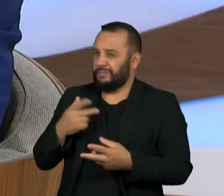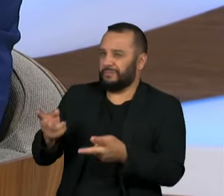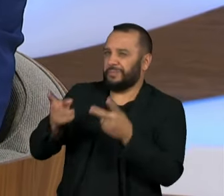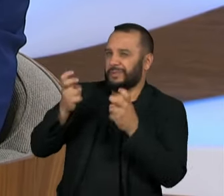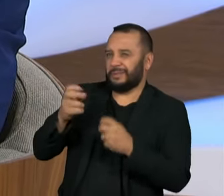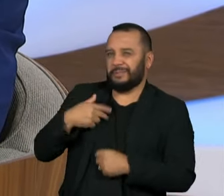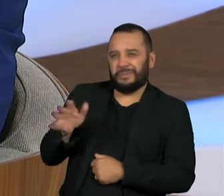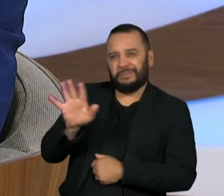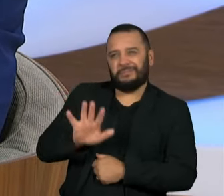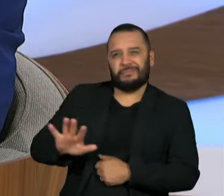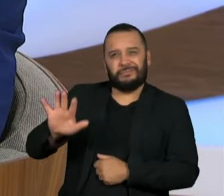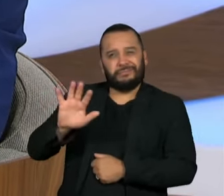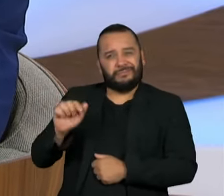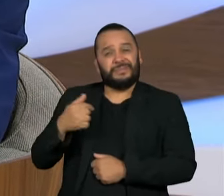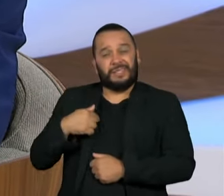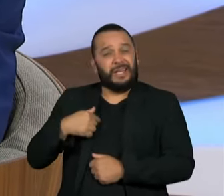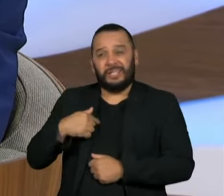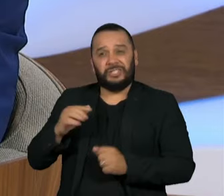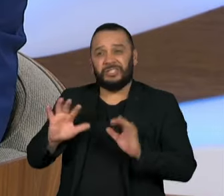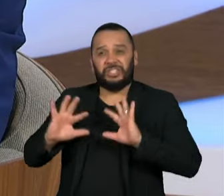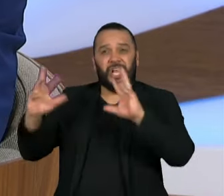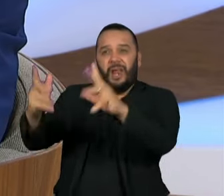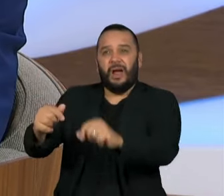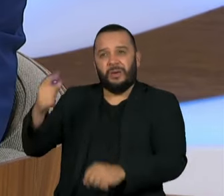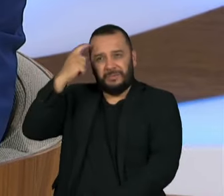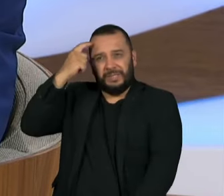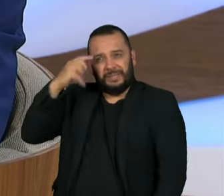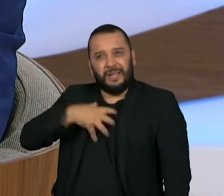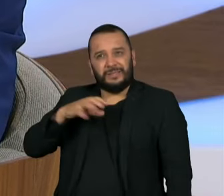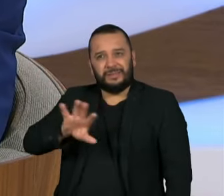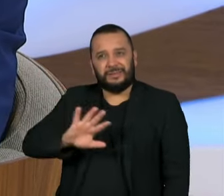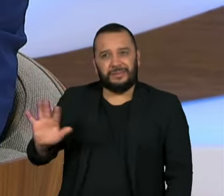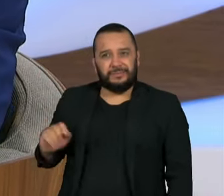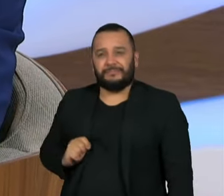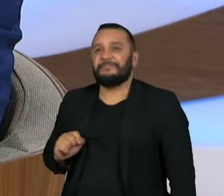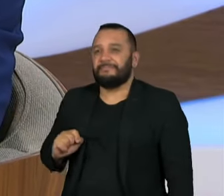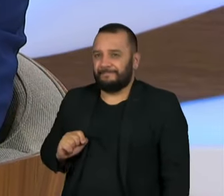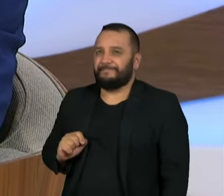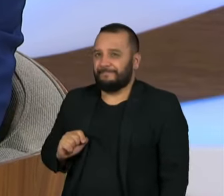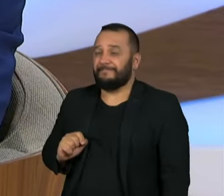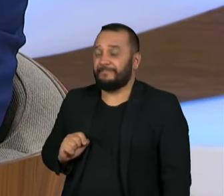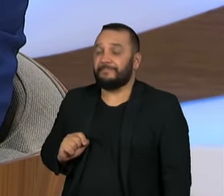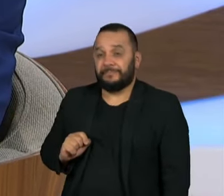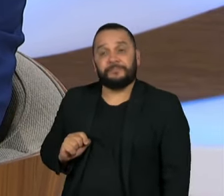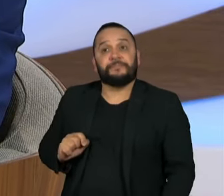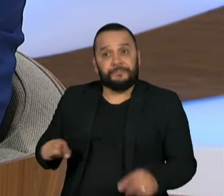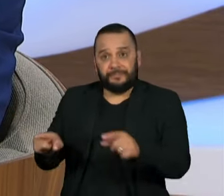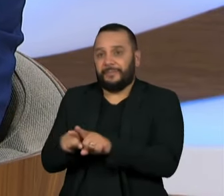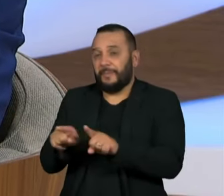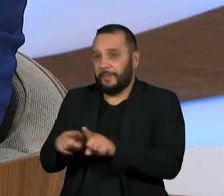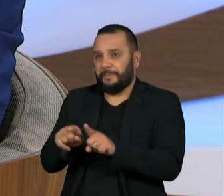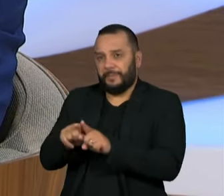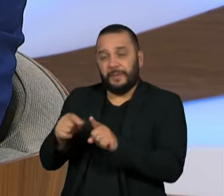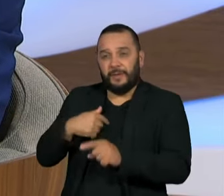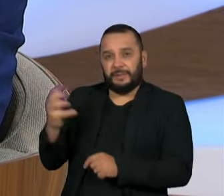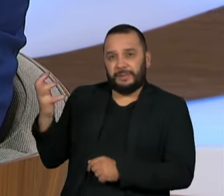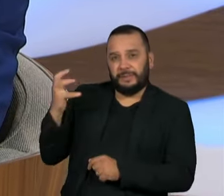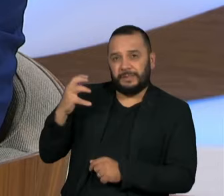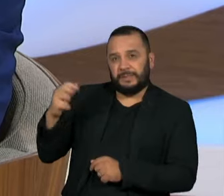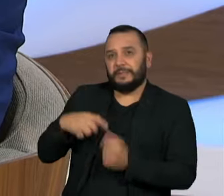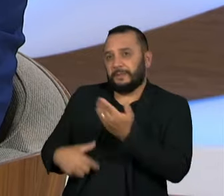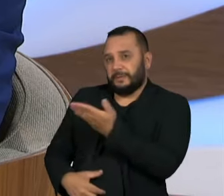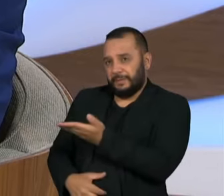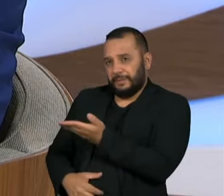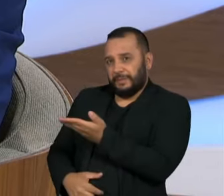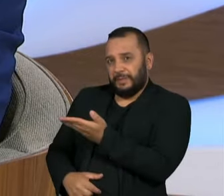I began to notice, more and more widespread. And part of what prompted me to write The Tyranny